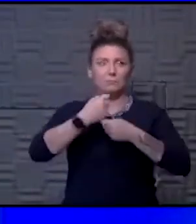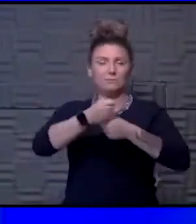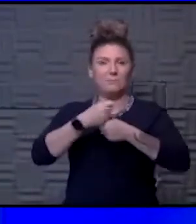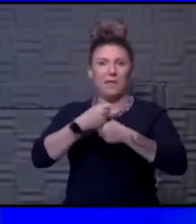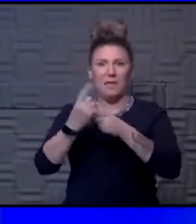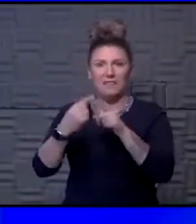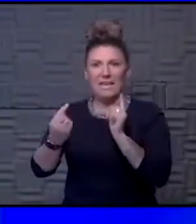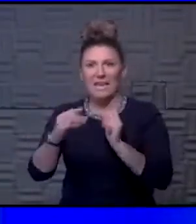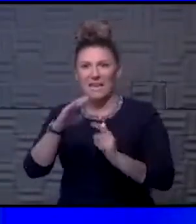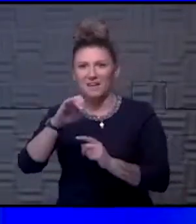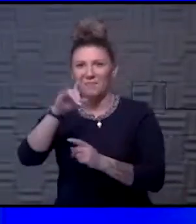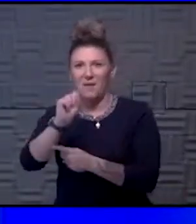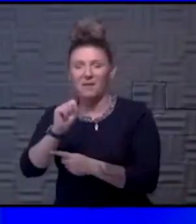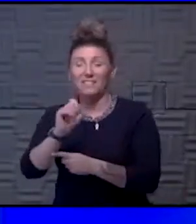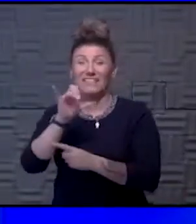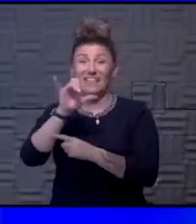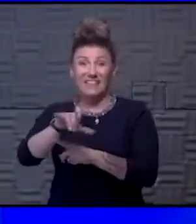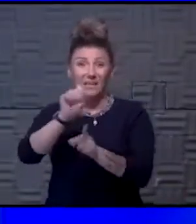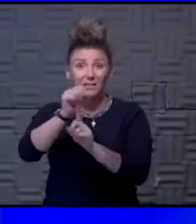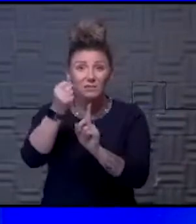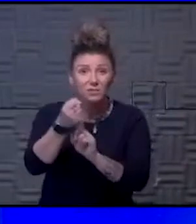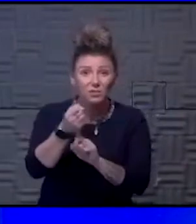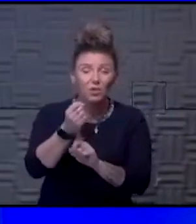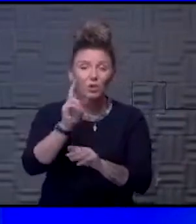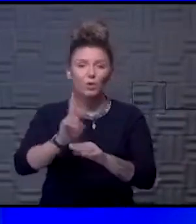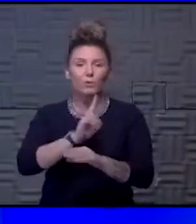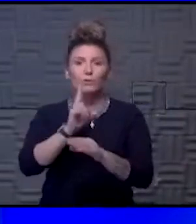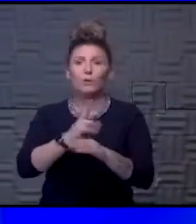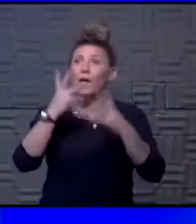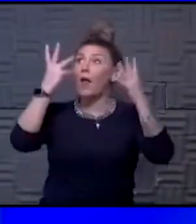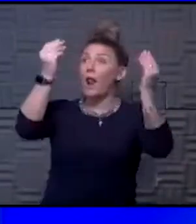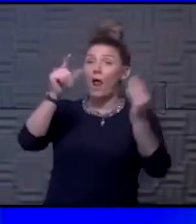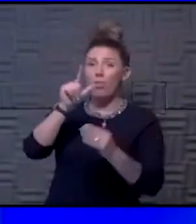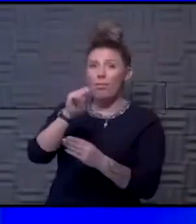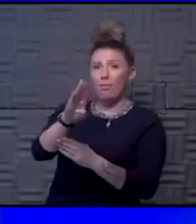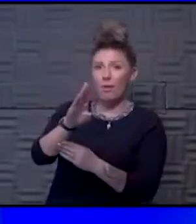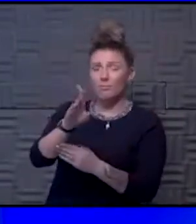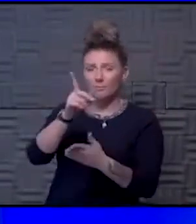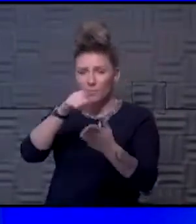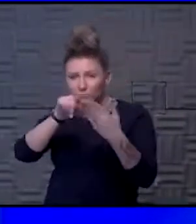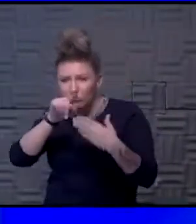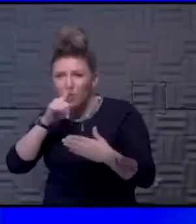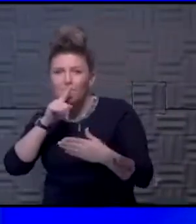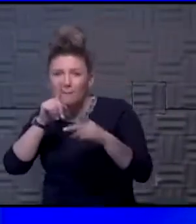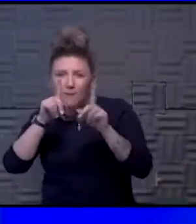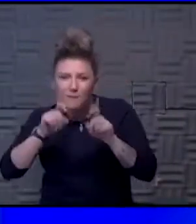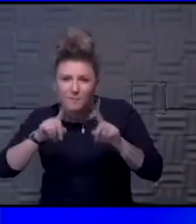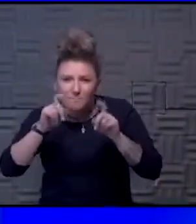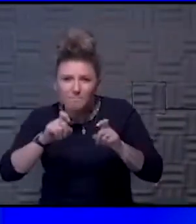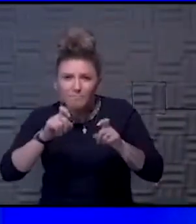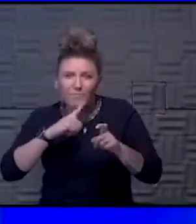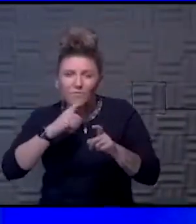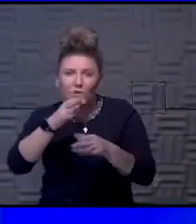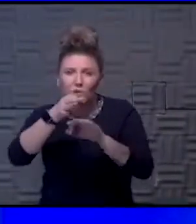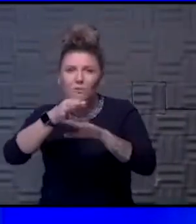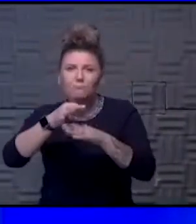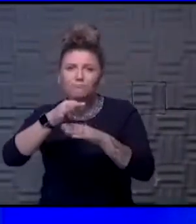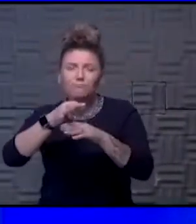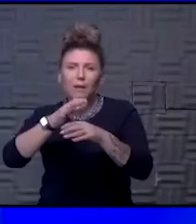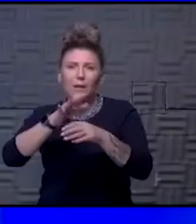antibodies. So in that case, using an outside lab, they did check for spike antibody, and it was negative. So they didn't